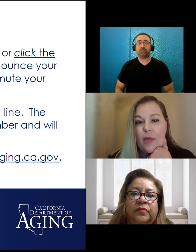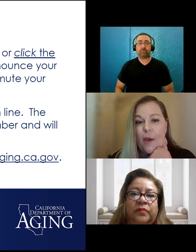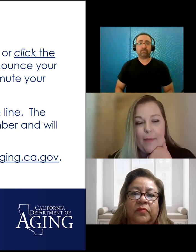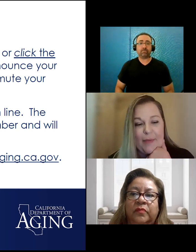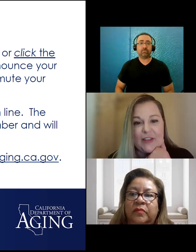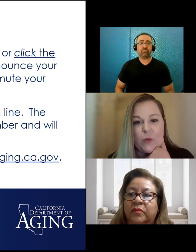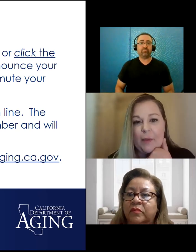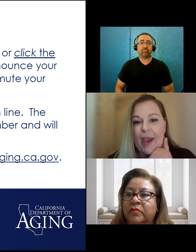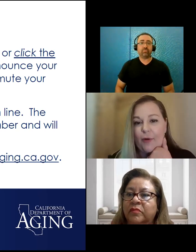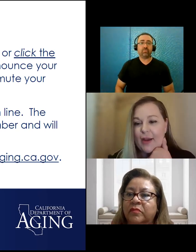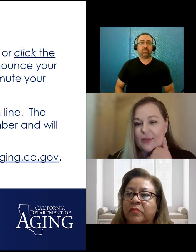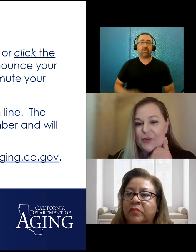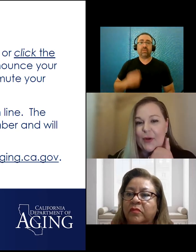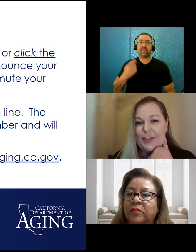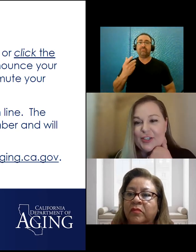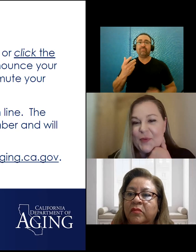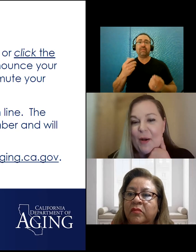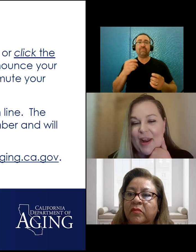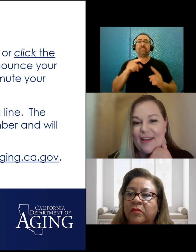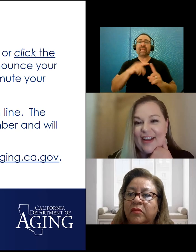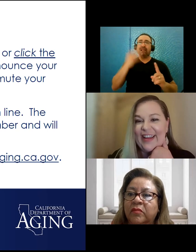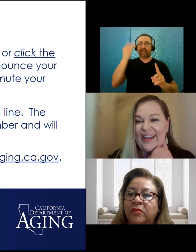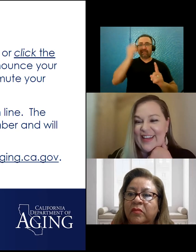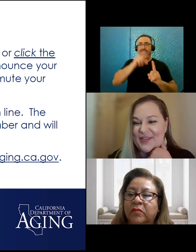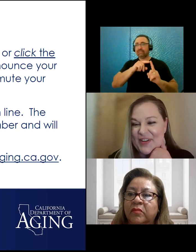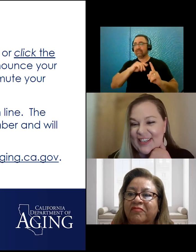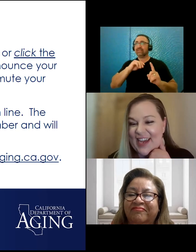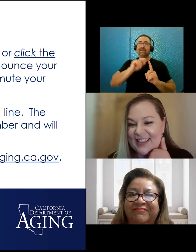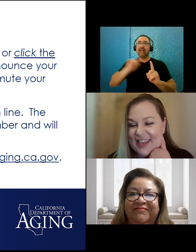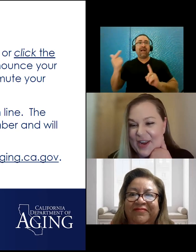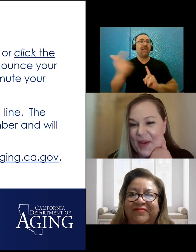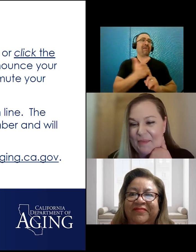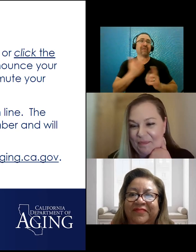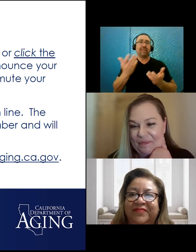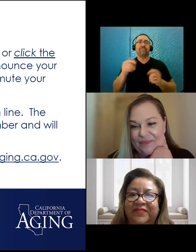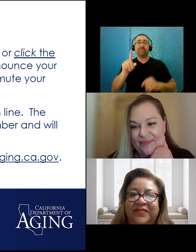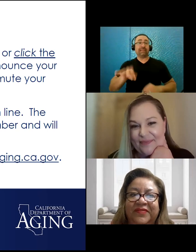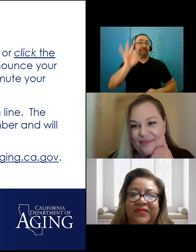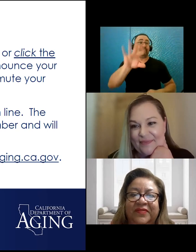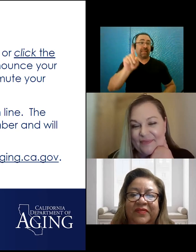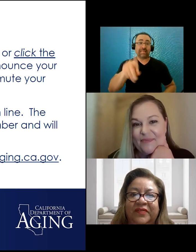That one might be a swing back around to question as well, but I wanted to ask it anyway.